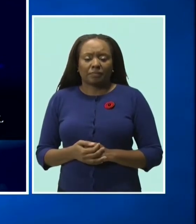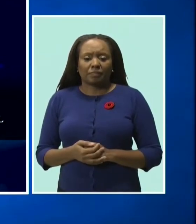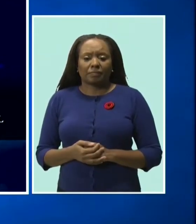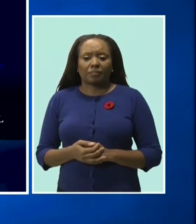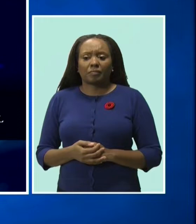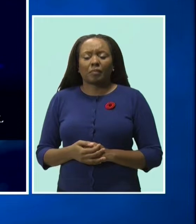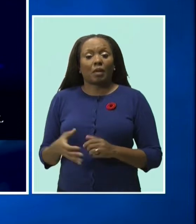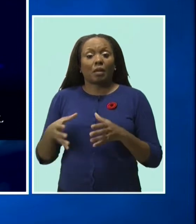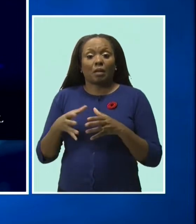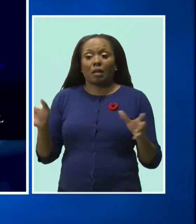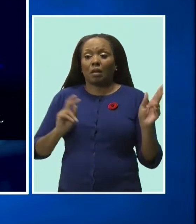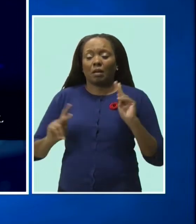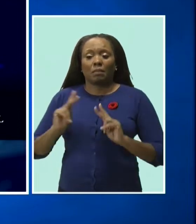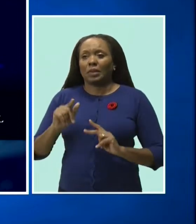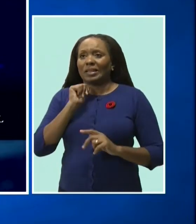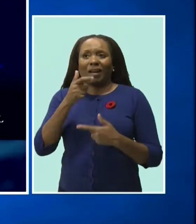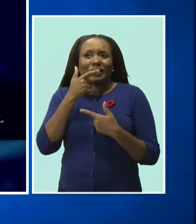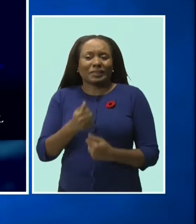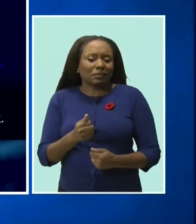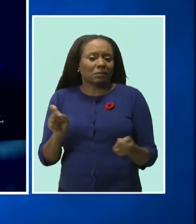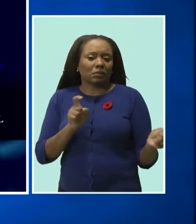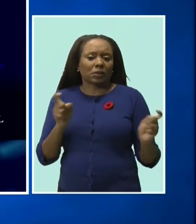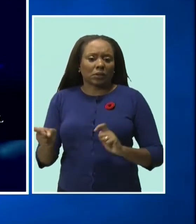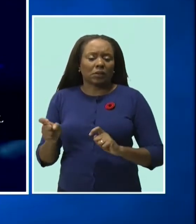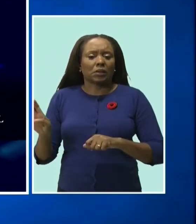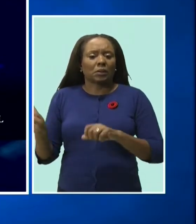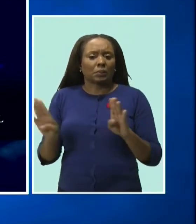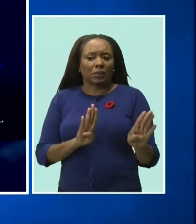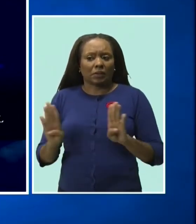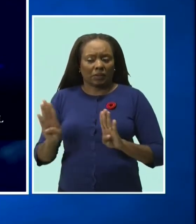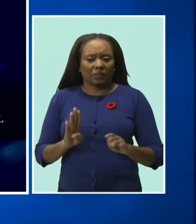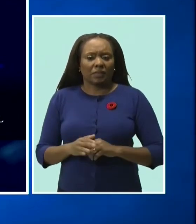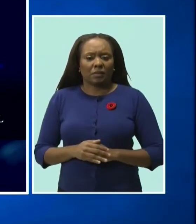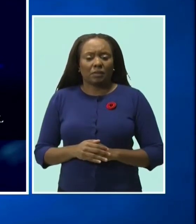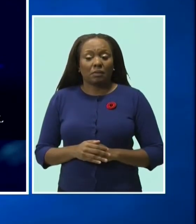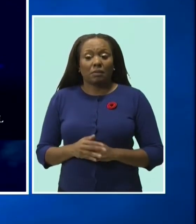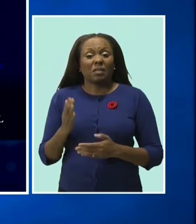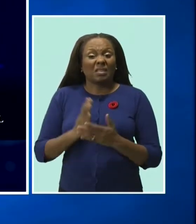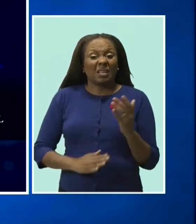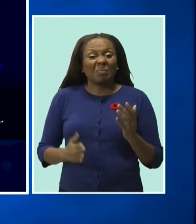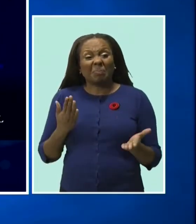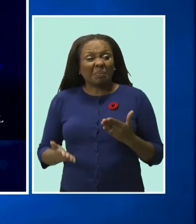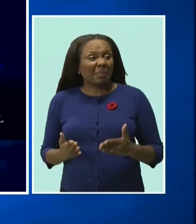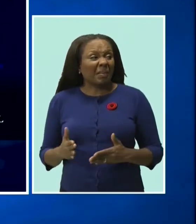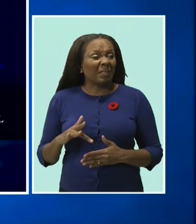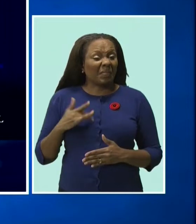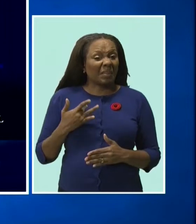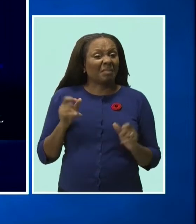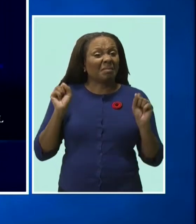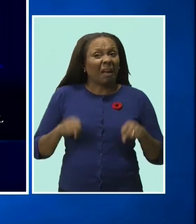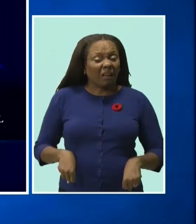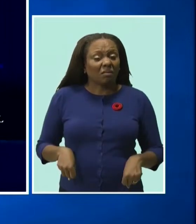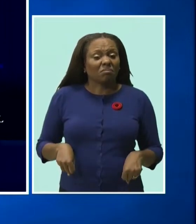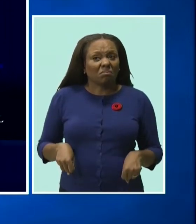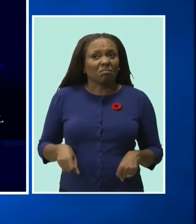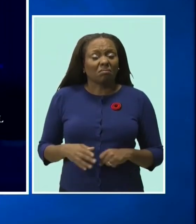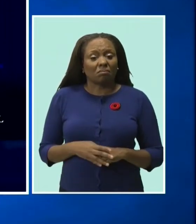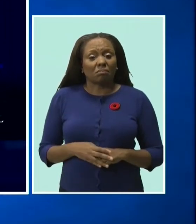said earlier, a lot of them are not interested in changing their behavior. A lot of them mean well, but they've